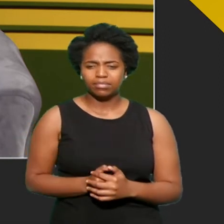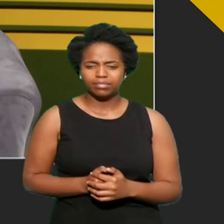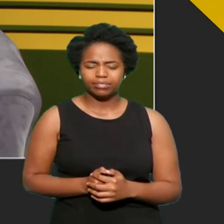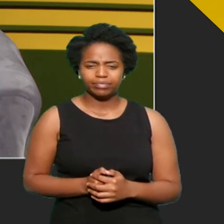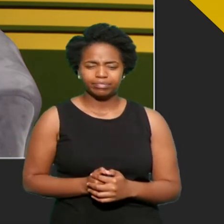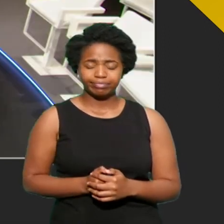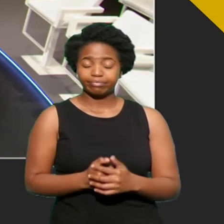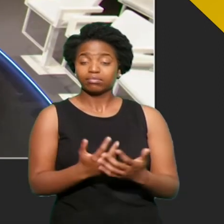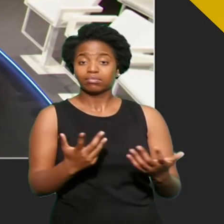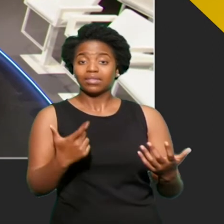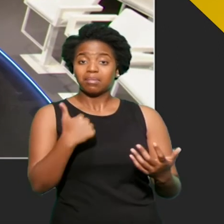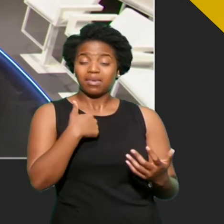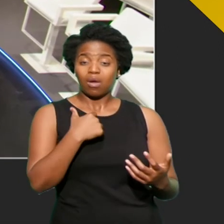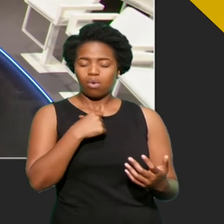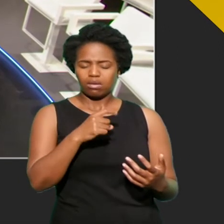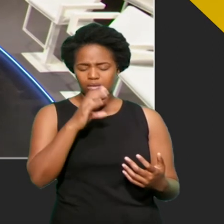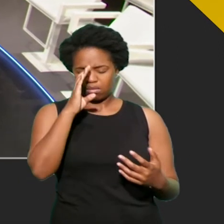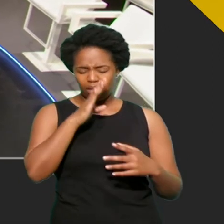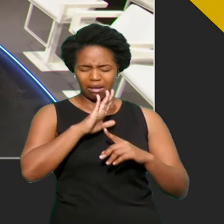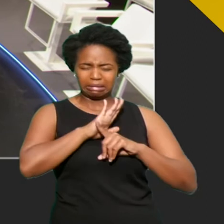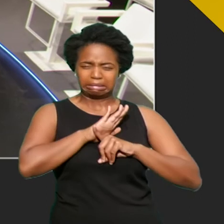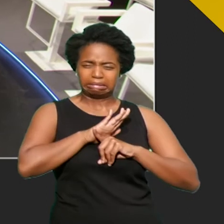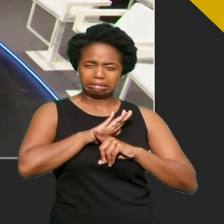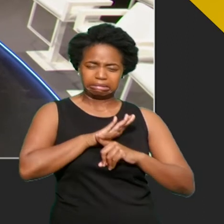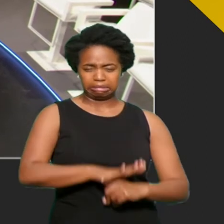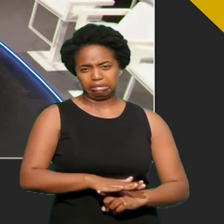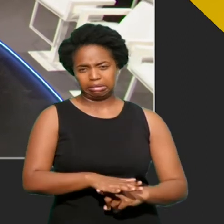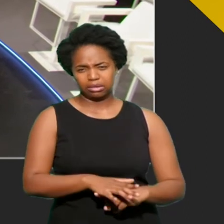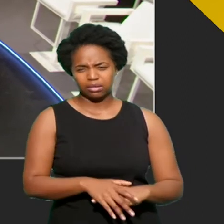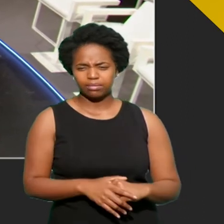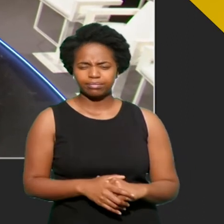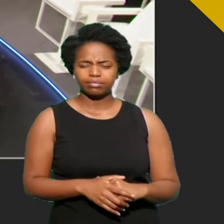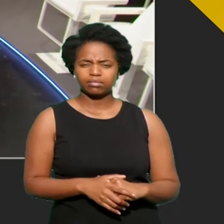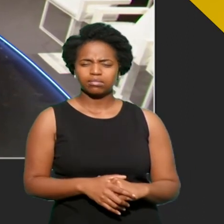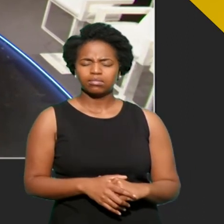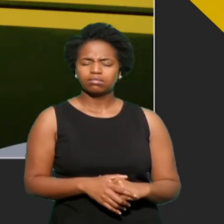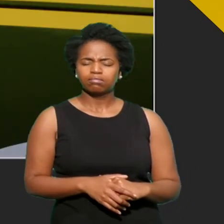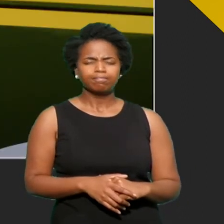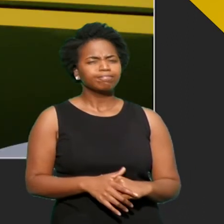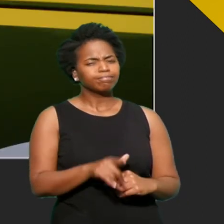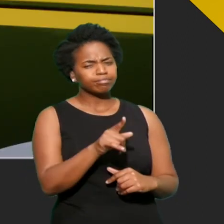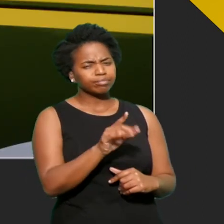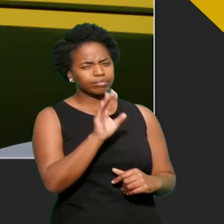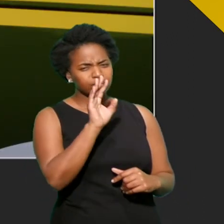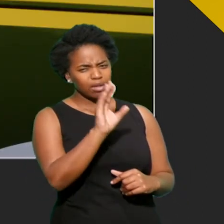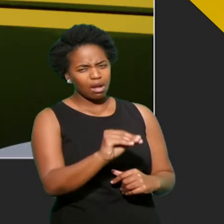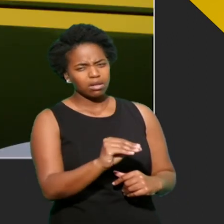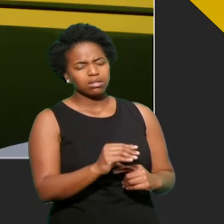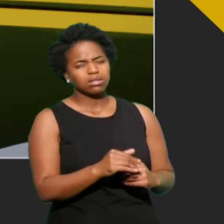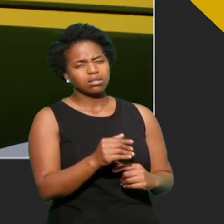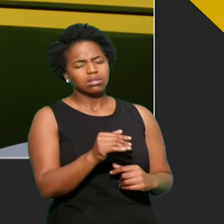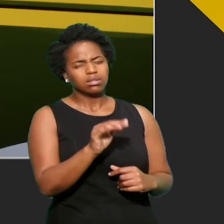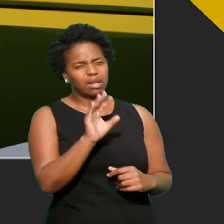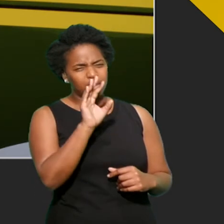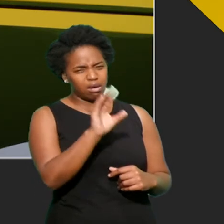And I actually went into a cycle of depression. So if I can ask, Anonymous, if I can ask there quickly,